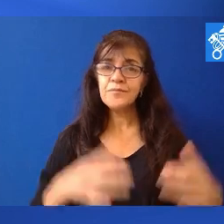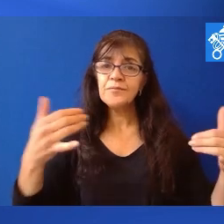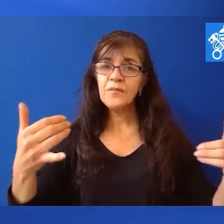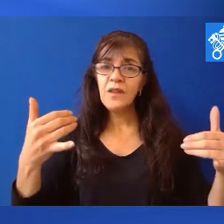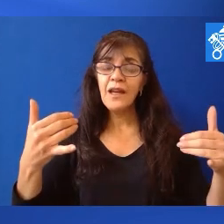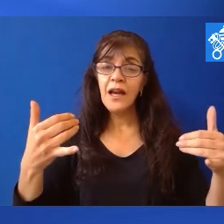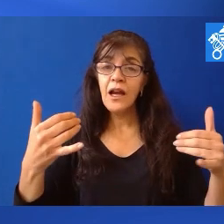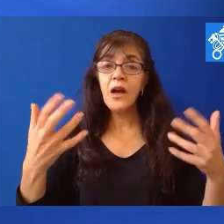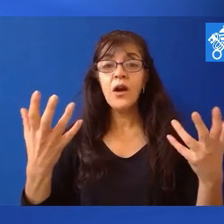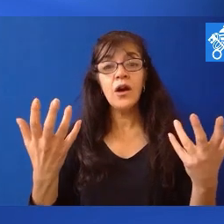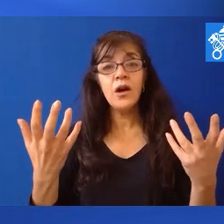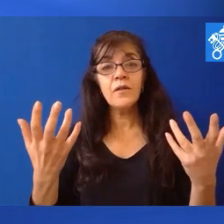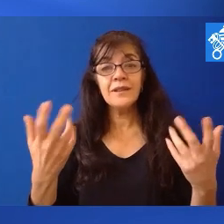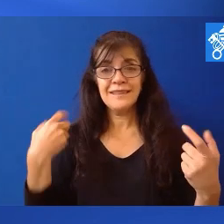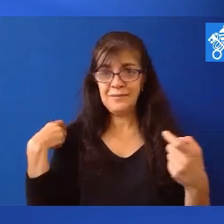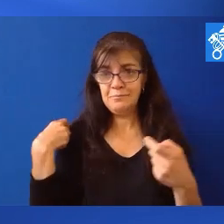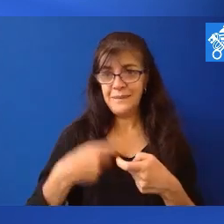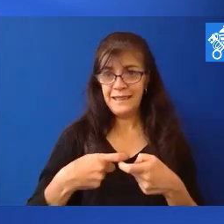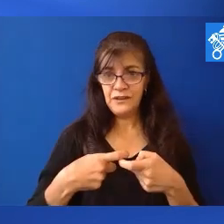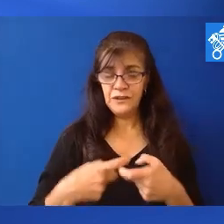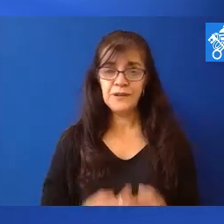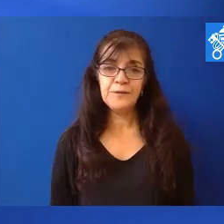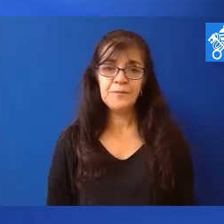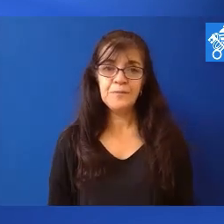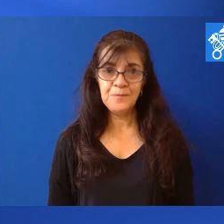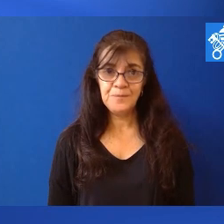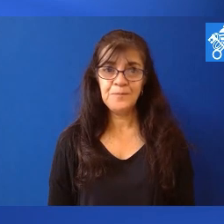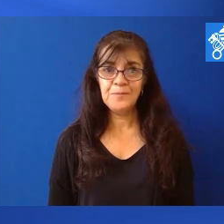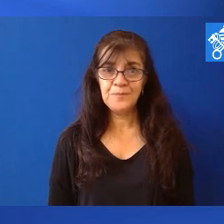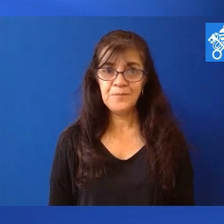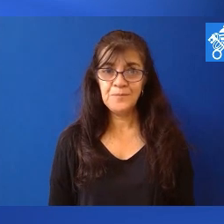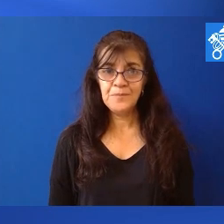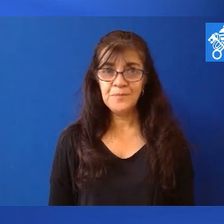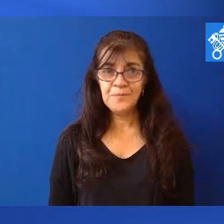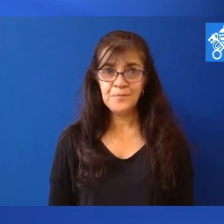And now it is the turn of Spanish.